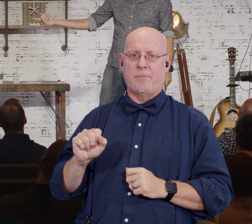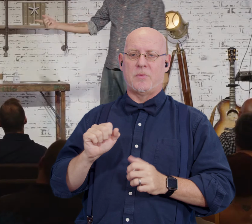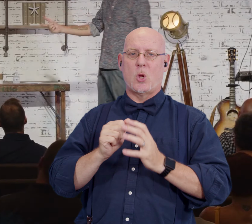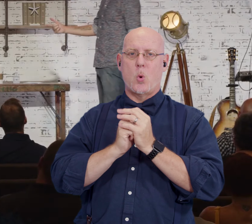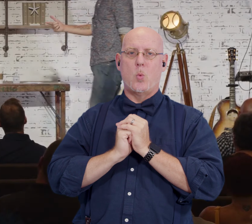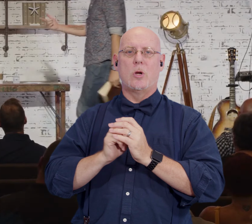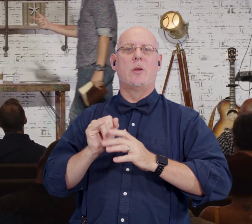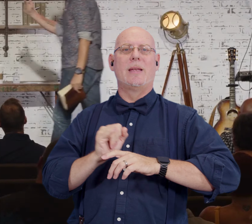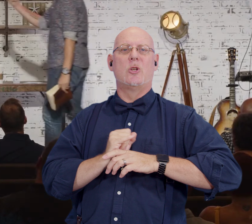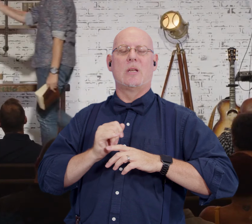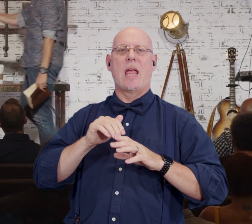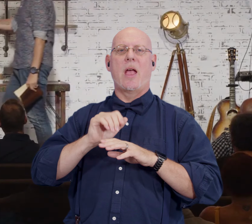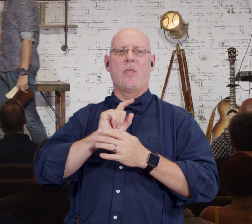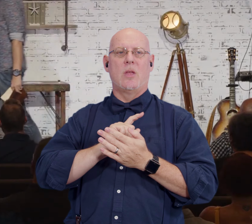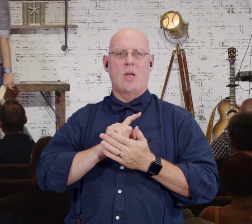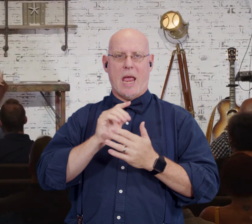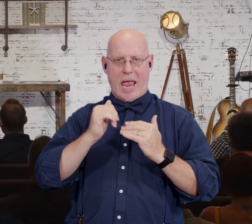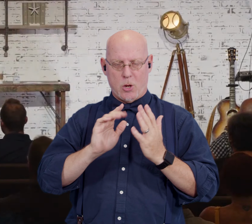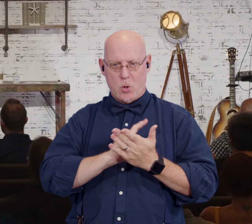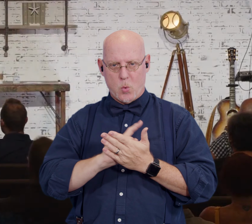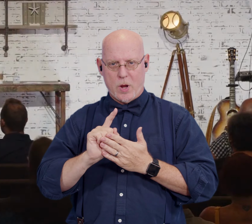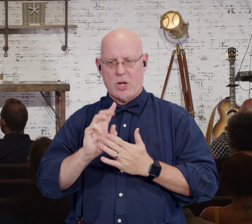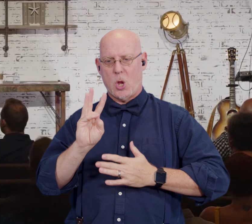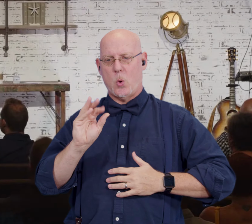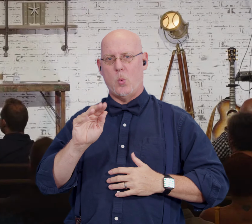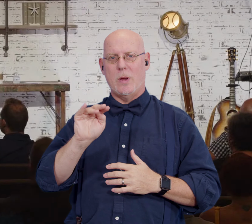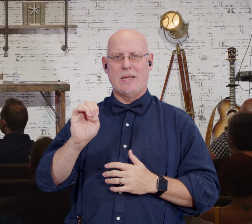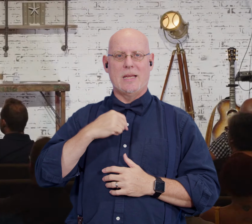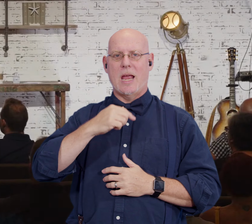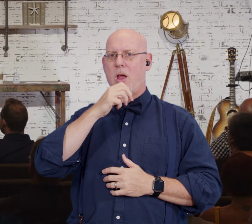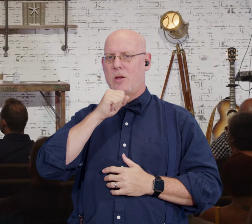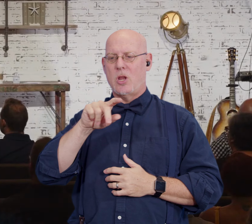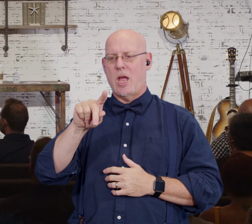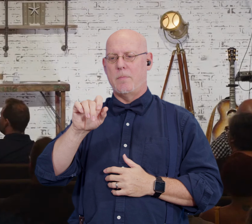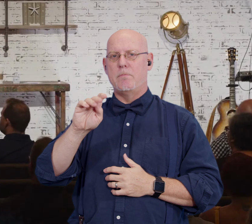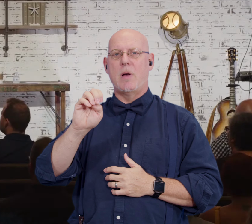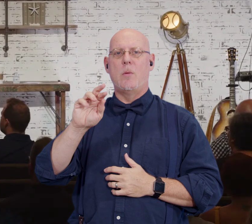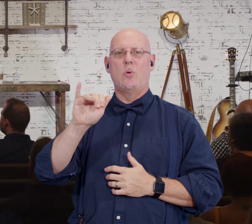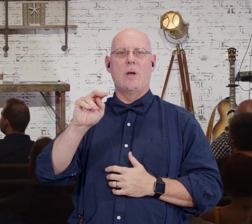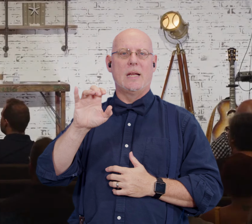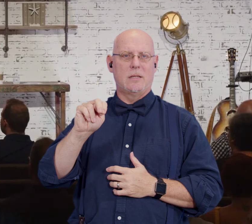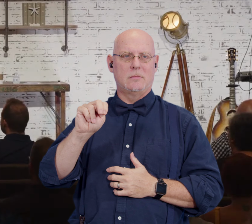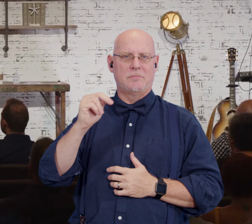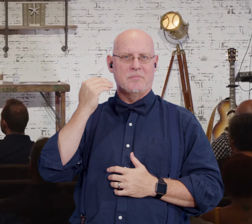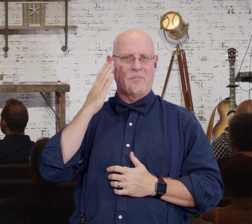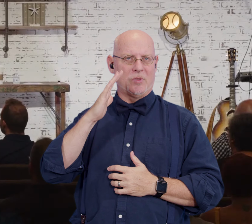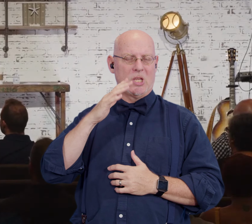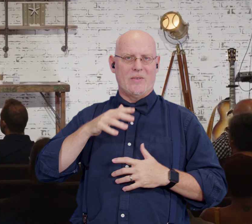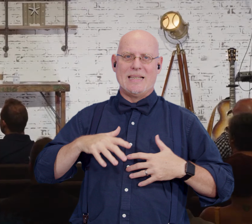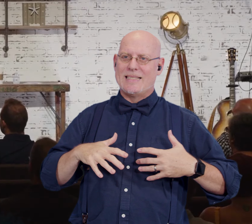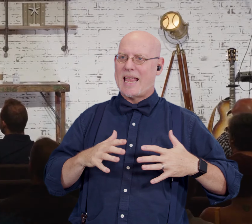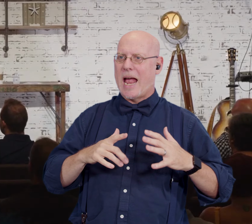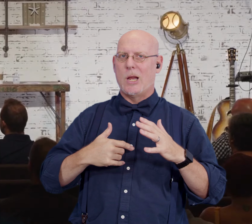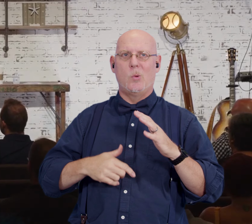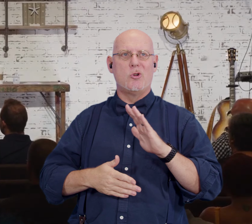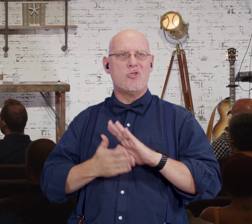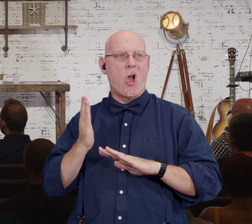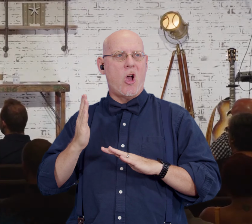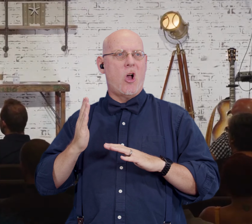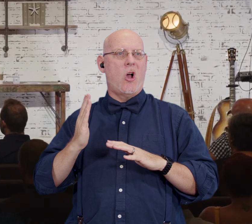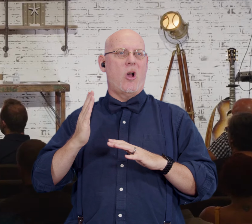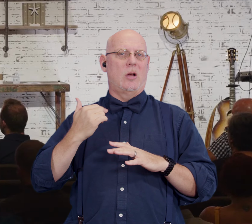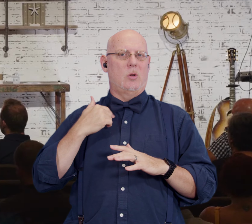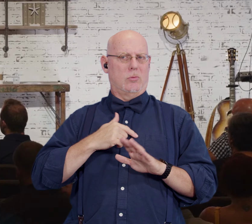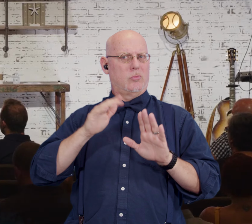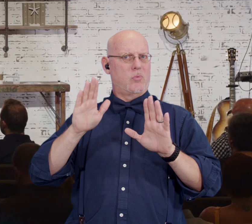one of our worship interns, Riley, had been at the house all week. And Winnie, our ancient Pomeranian, I don't know if it's anxiety that we were gone,